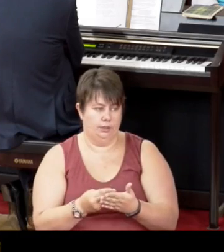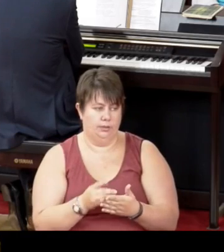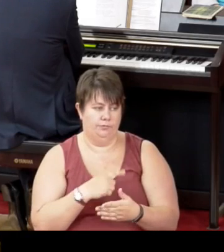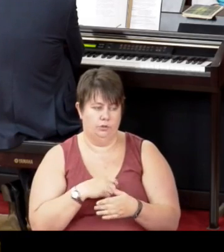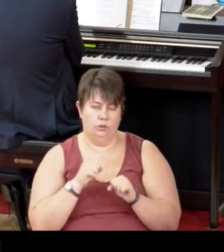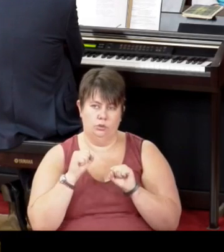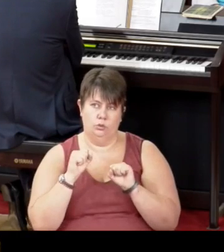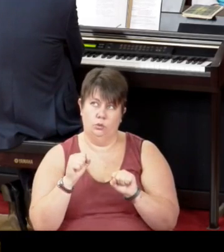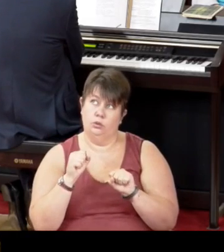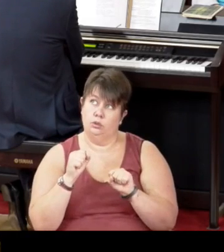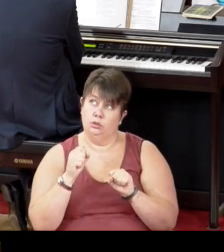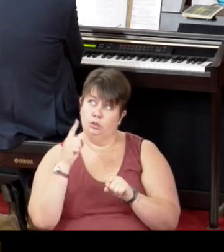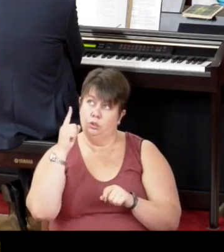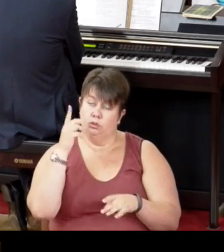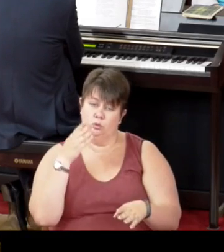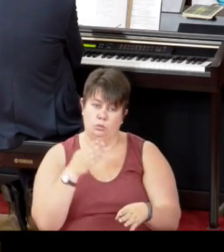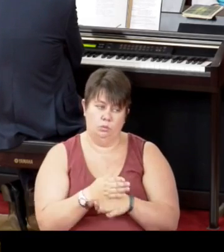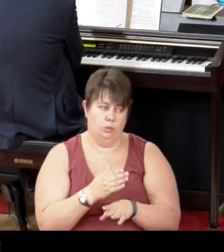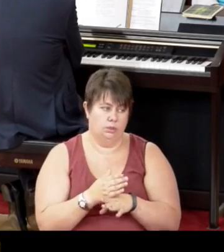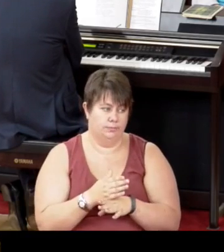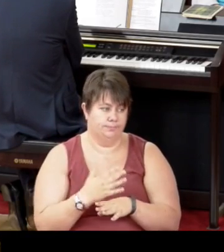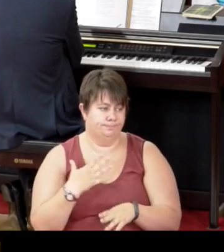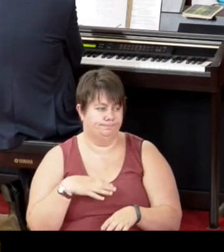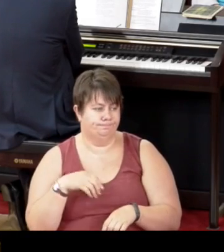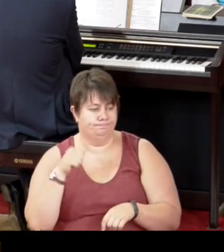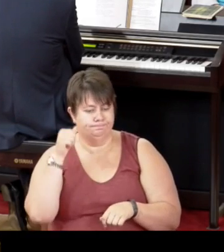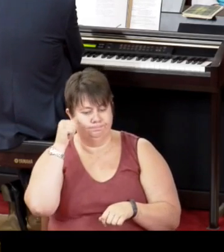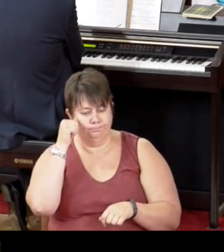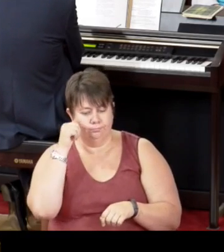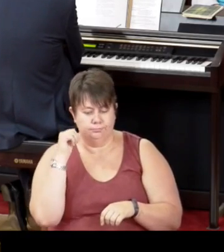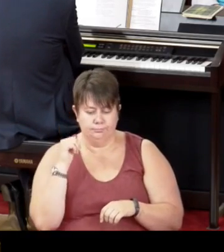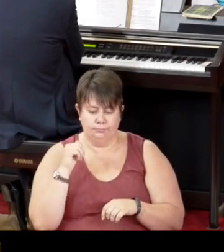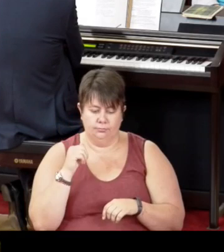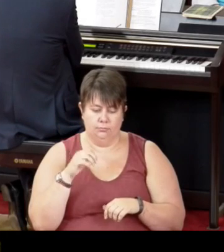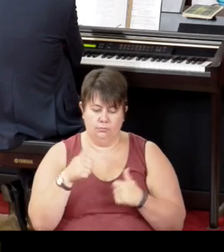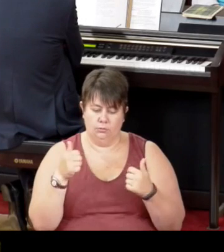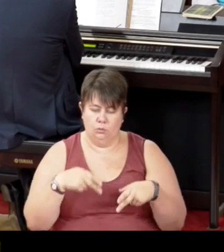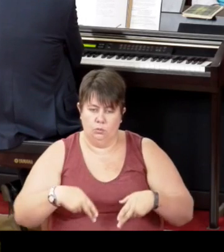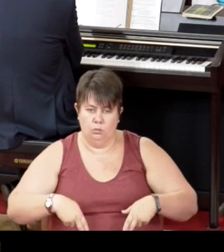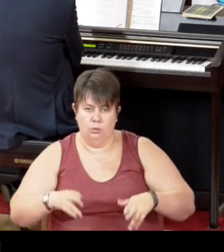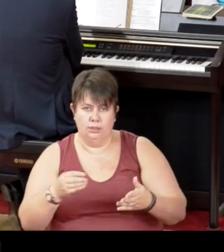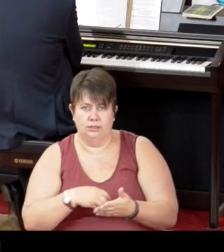kingdom. May it be used wisely and diligently.